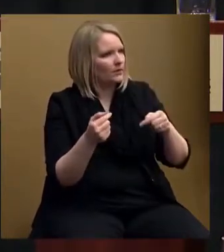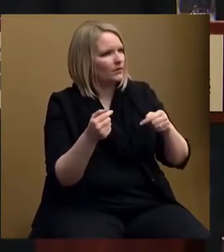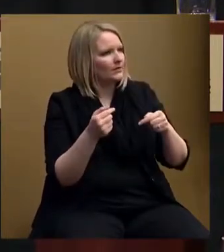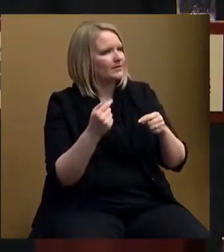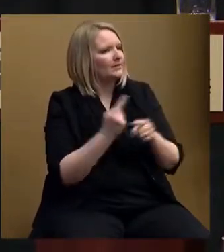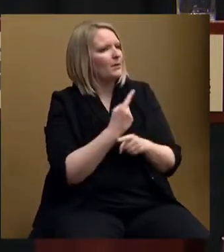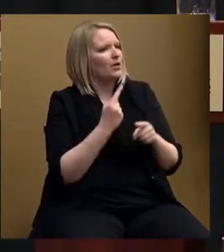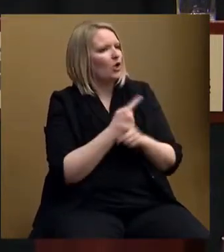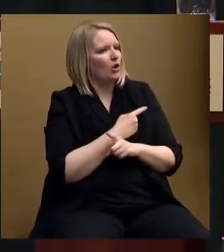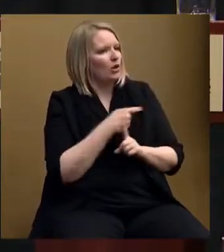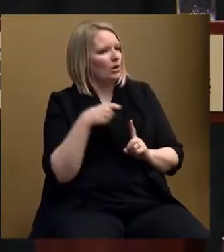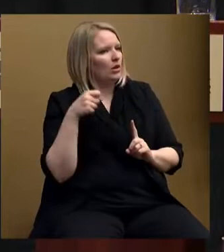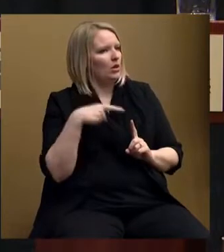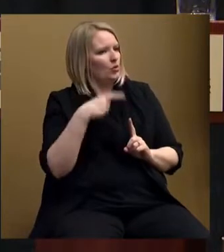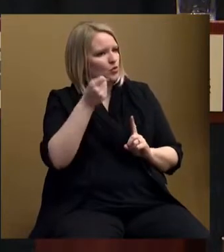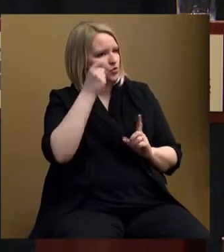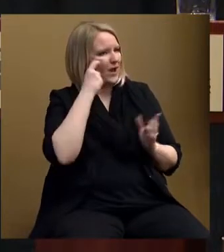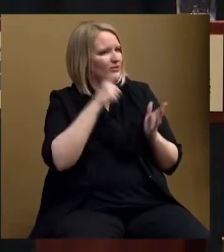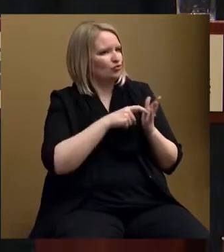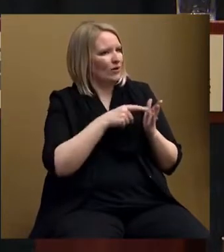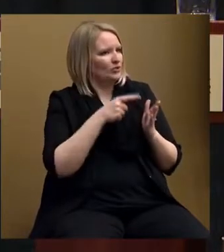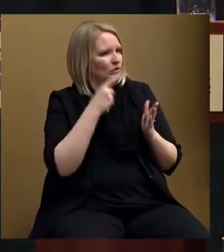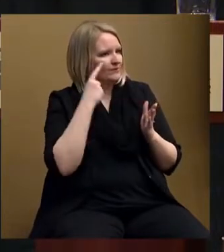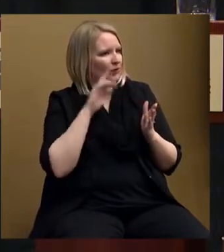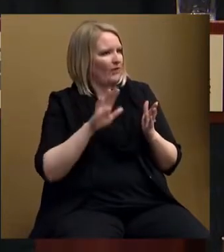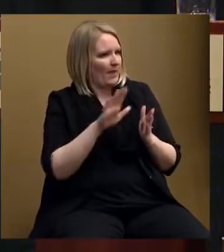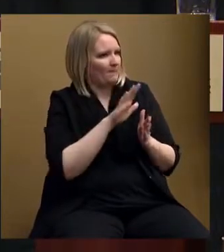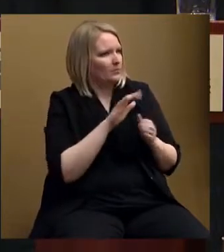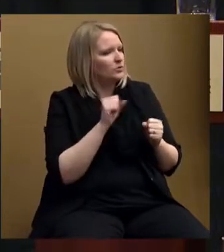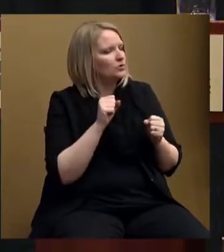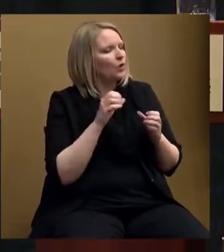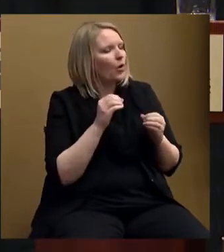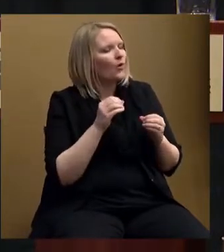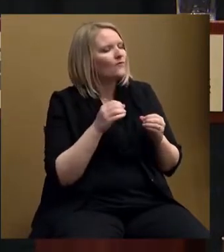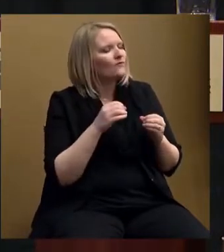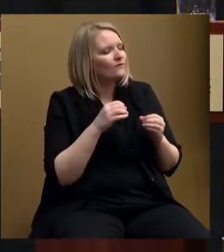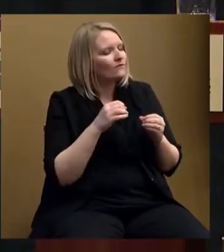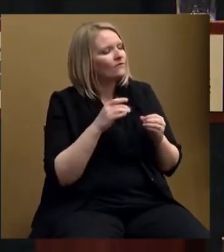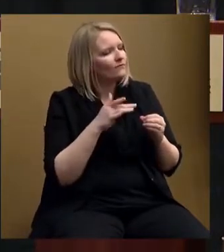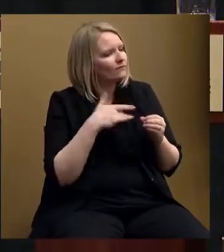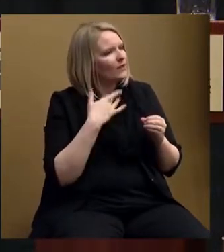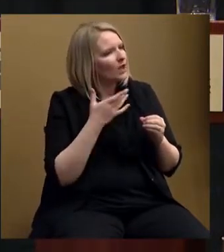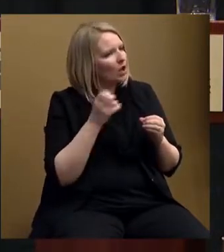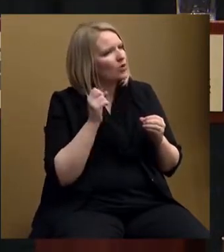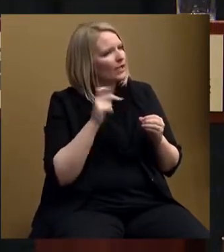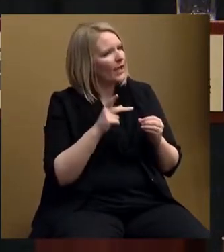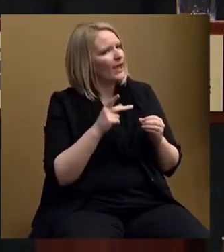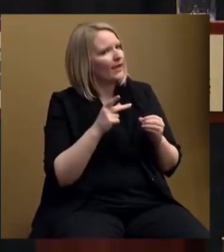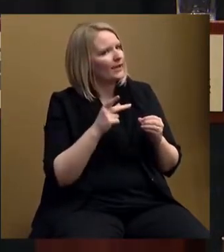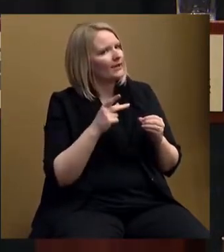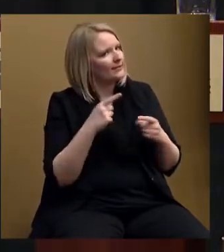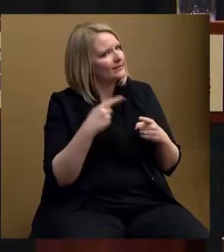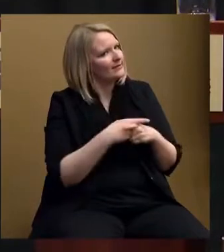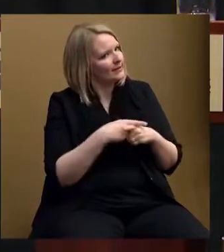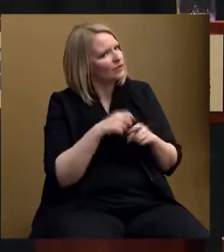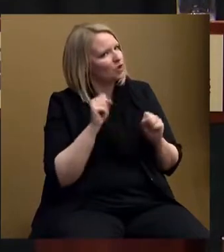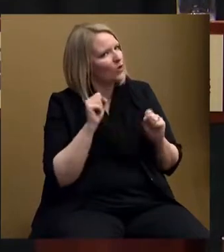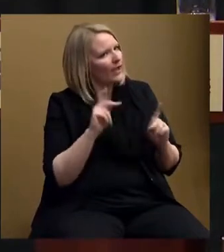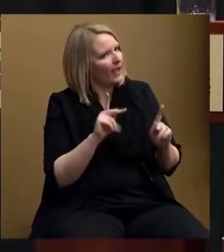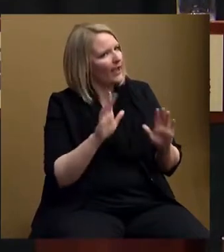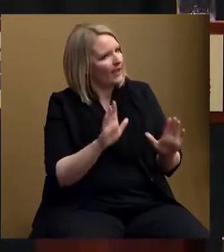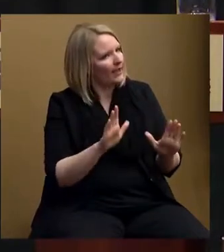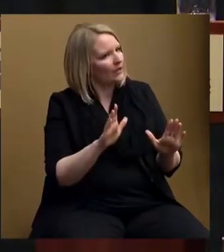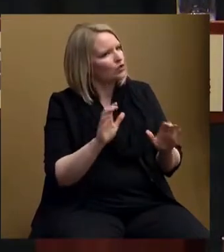registration of their auditory system with their devices. So just feel free to go down this weird road that people are going to tell you not to go